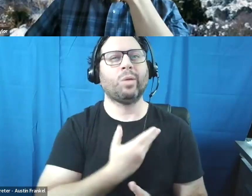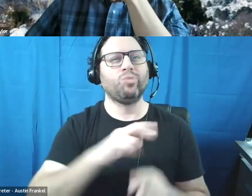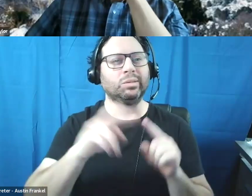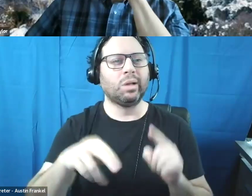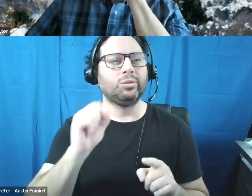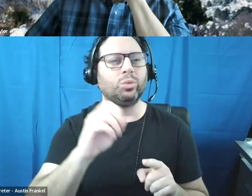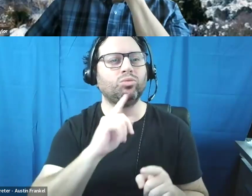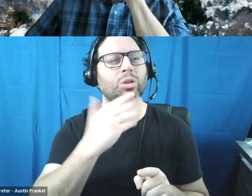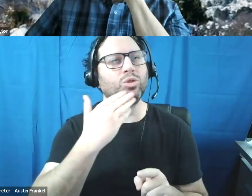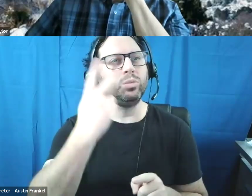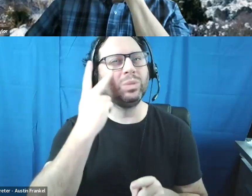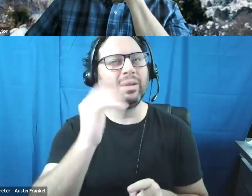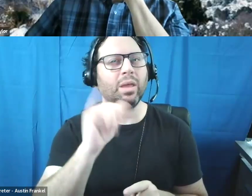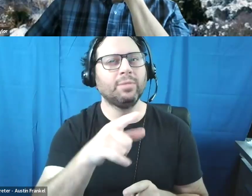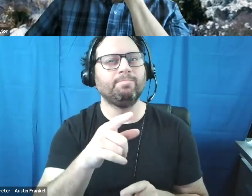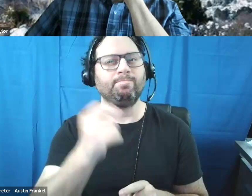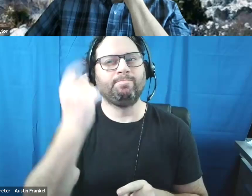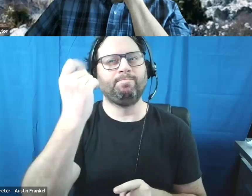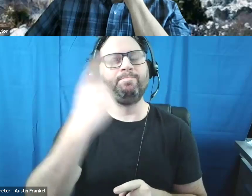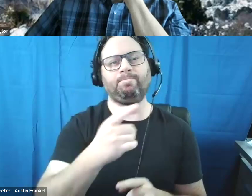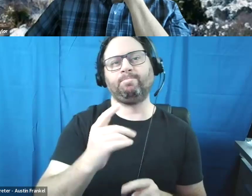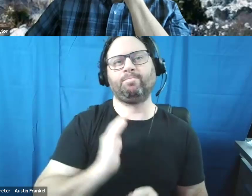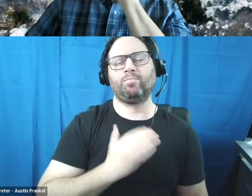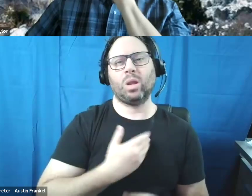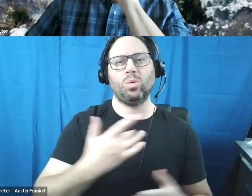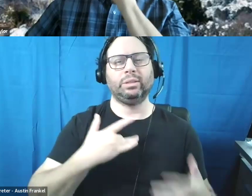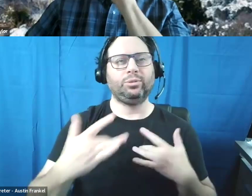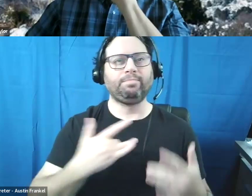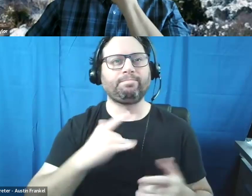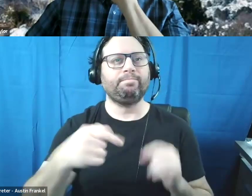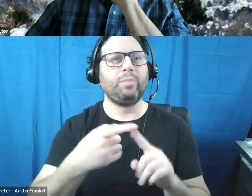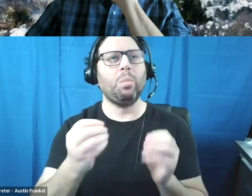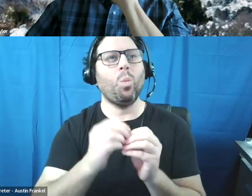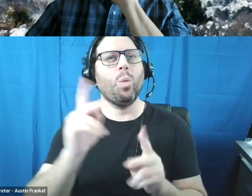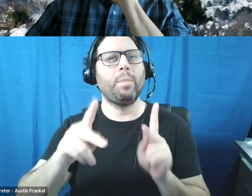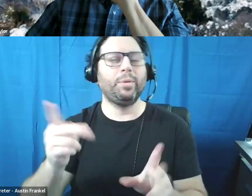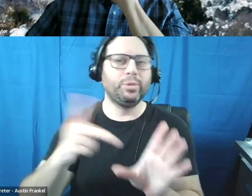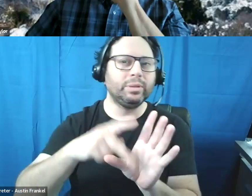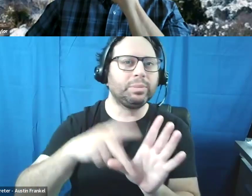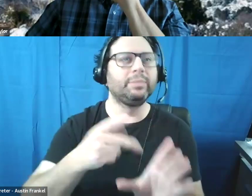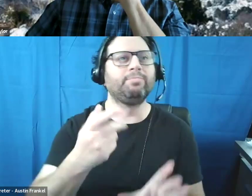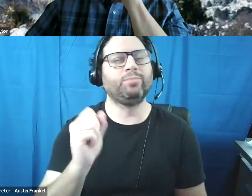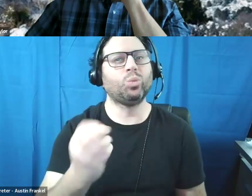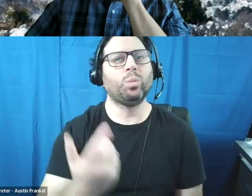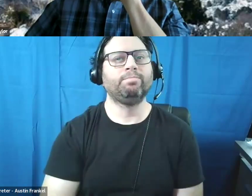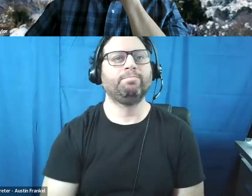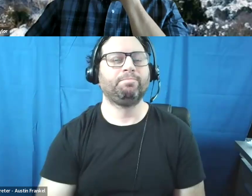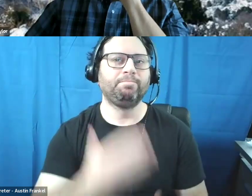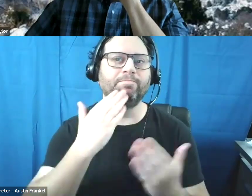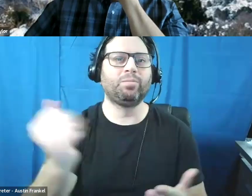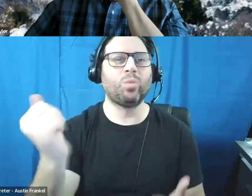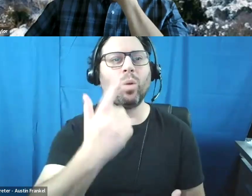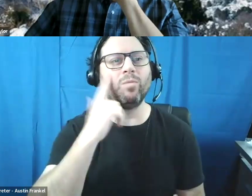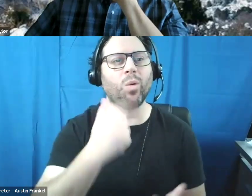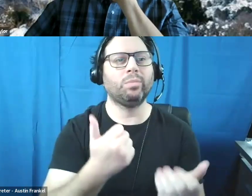good to see, given our concerns about just getting more people to participate. So thank you all